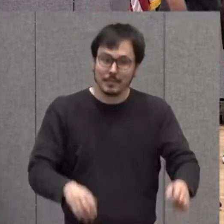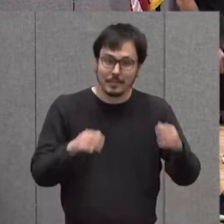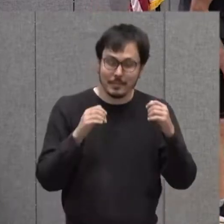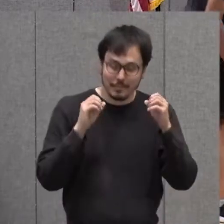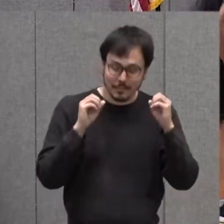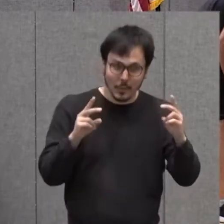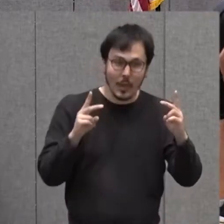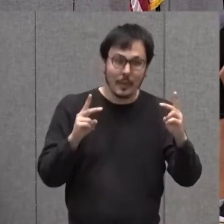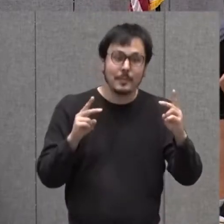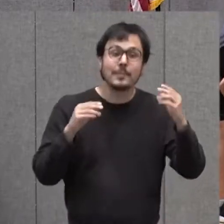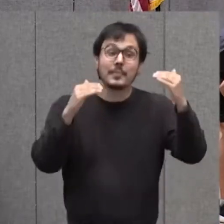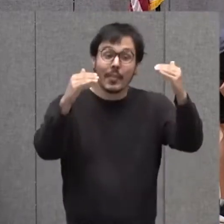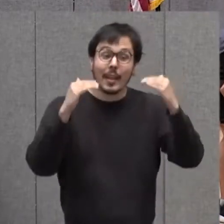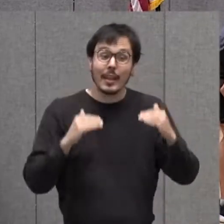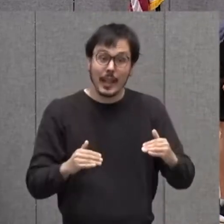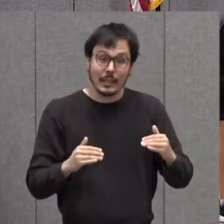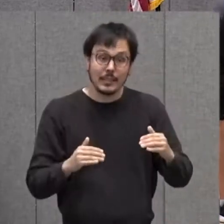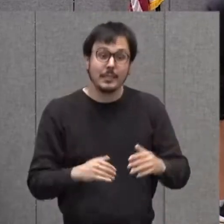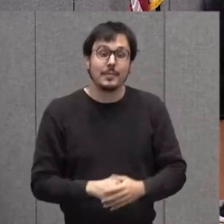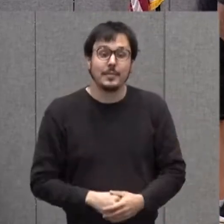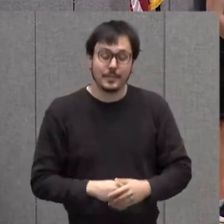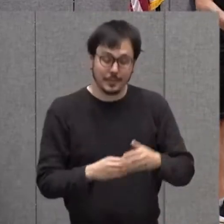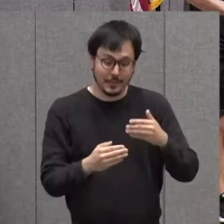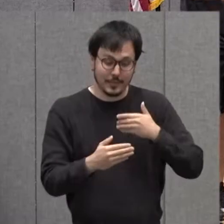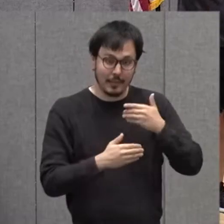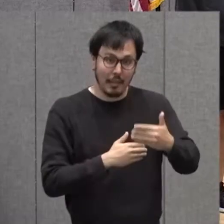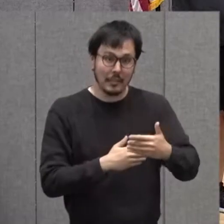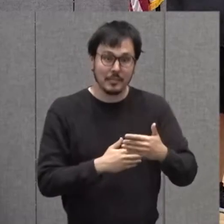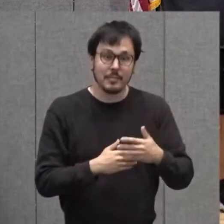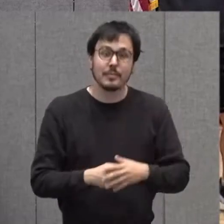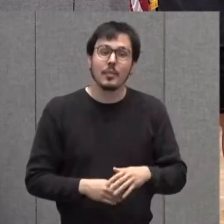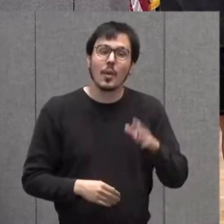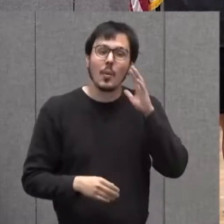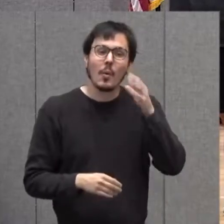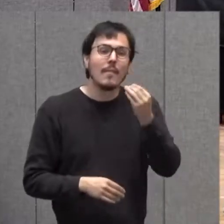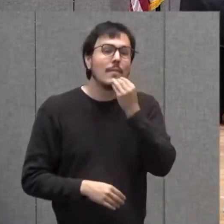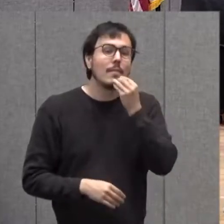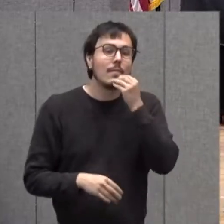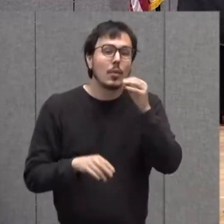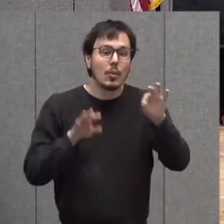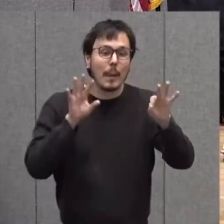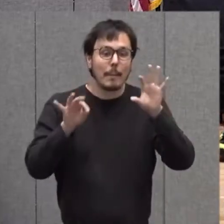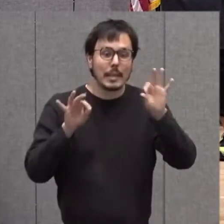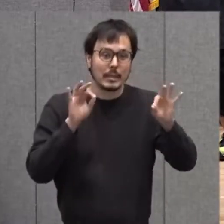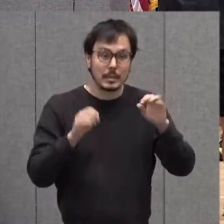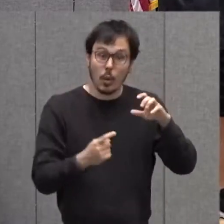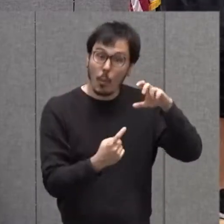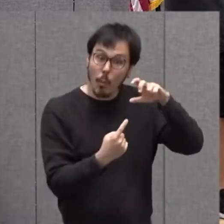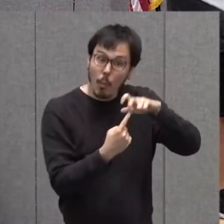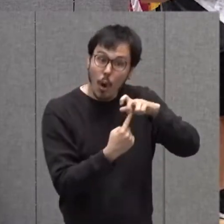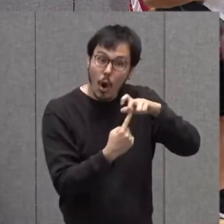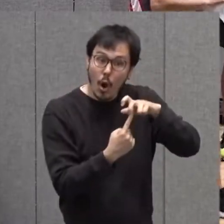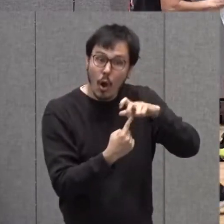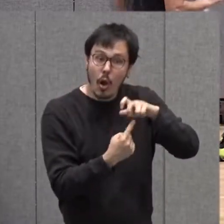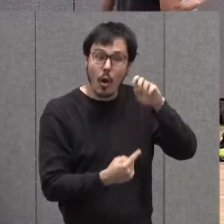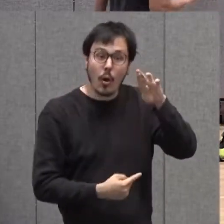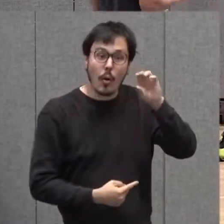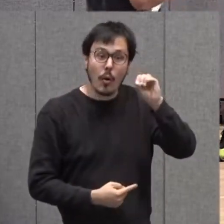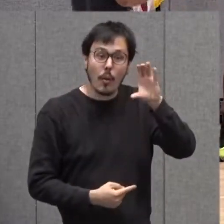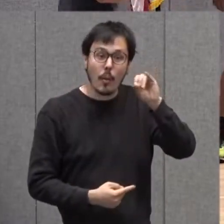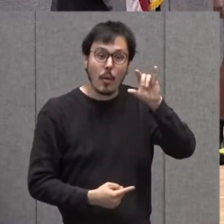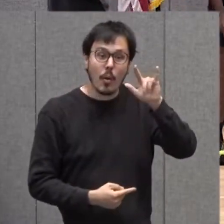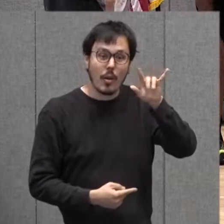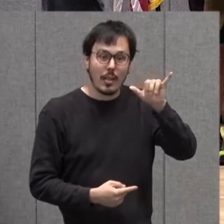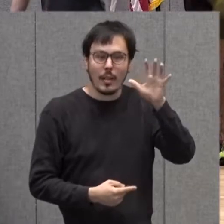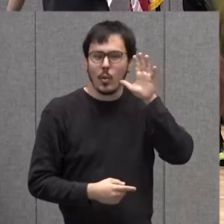Okay, next one, el que sigue. We have some food choices. Do you like broccoli? We are going to do a